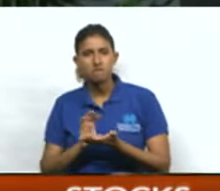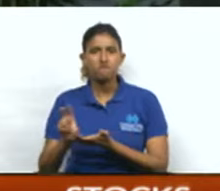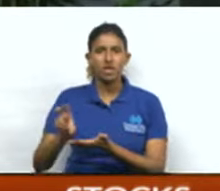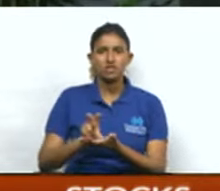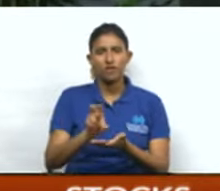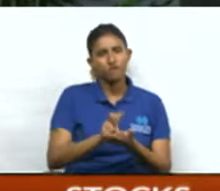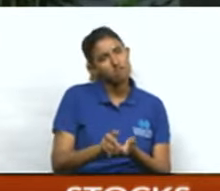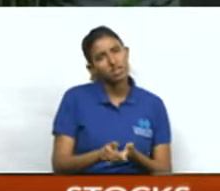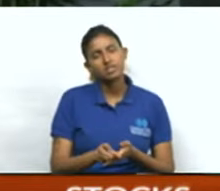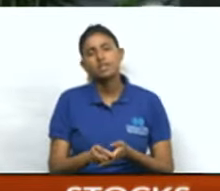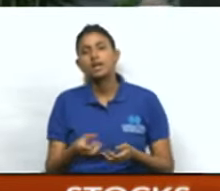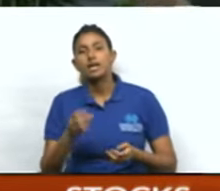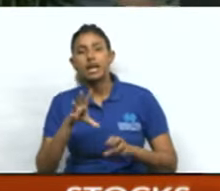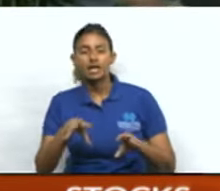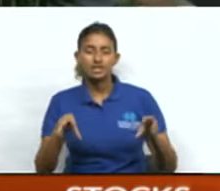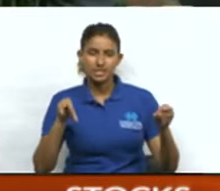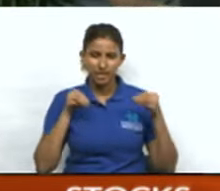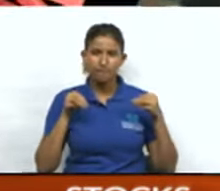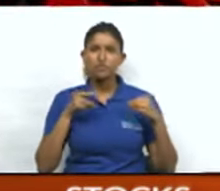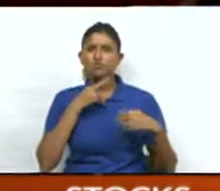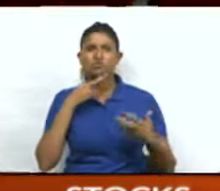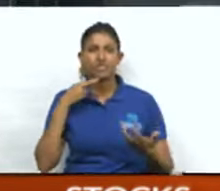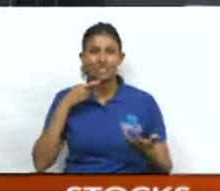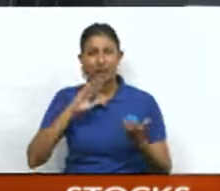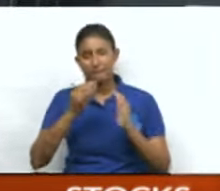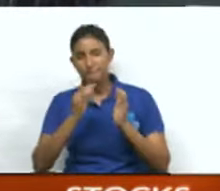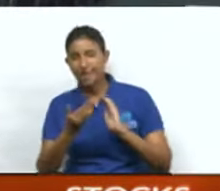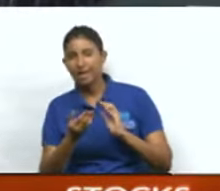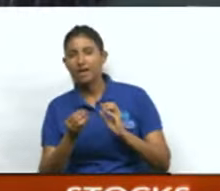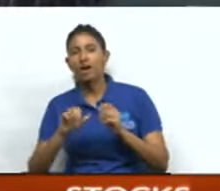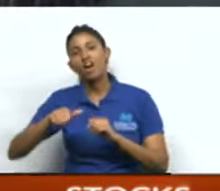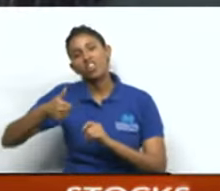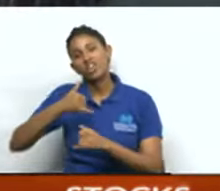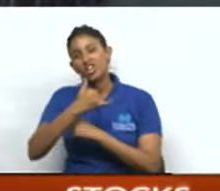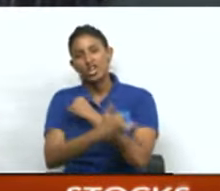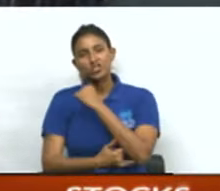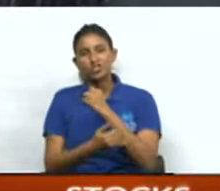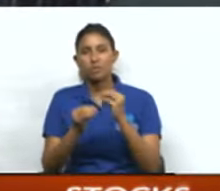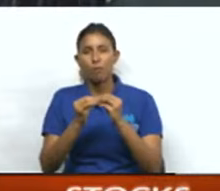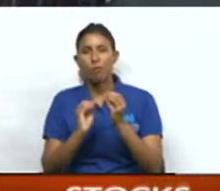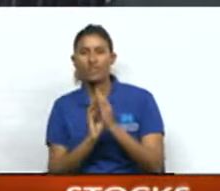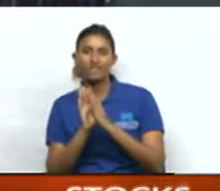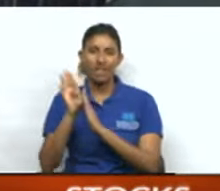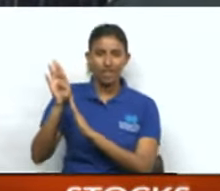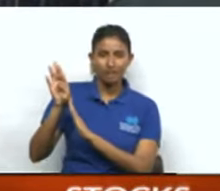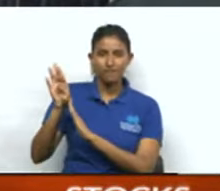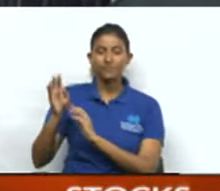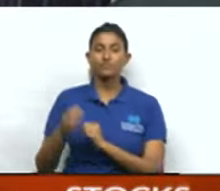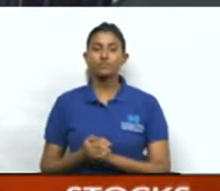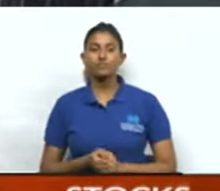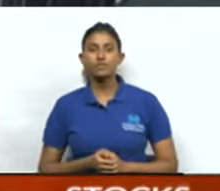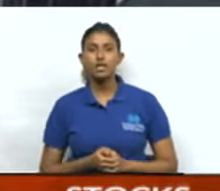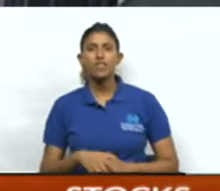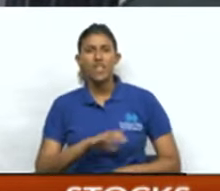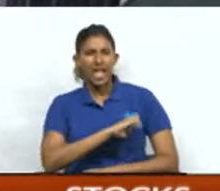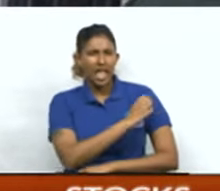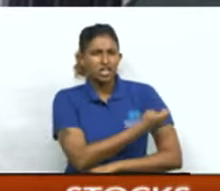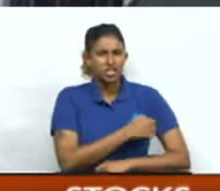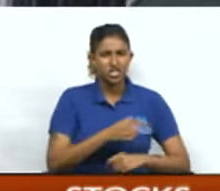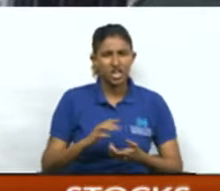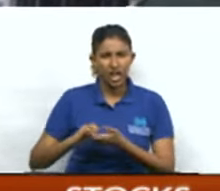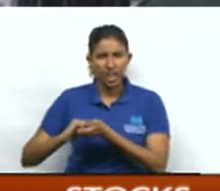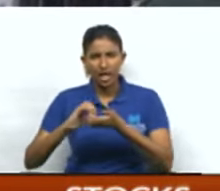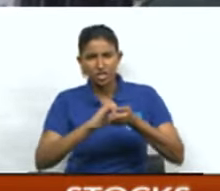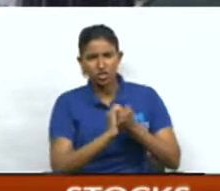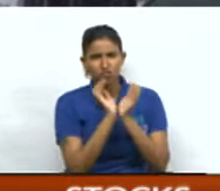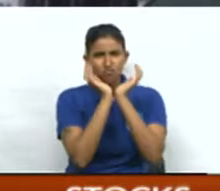risk compared to some of the developed markets. The Gwaimi Energy Alliance Credit Union is hoping to build on its